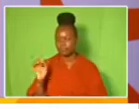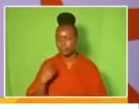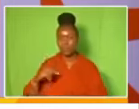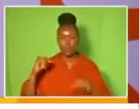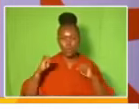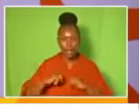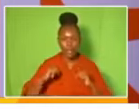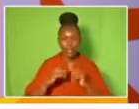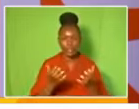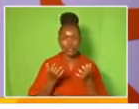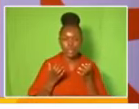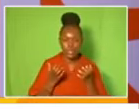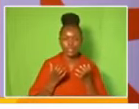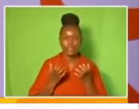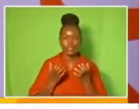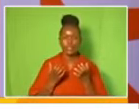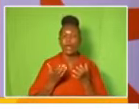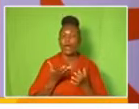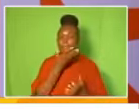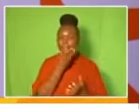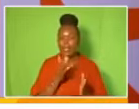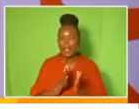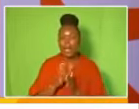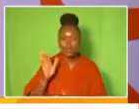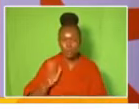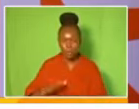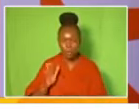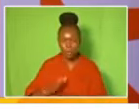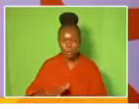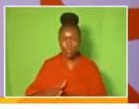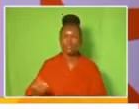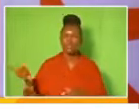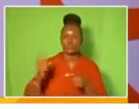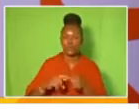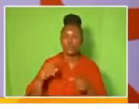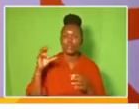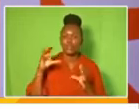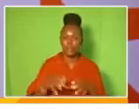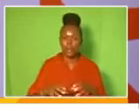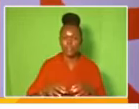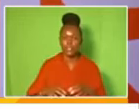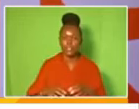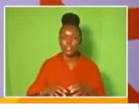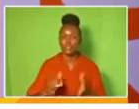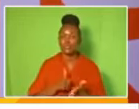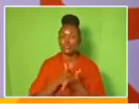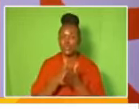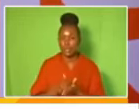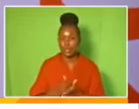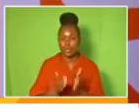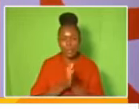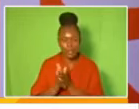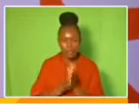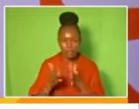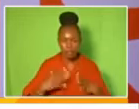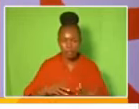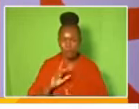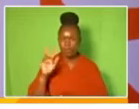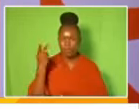band of young men and women to align the party to the shifting interests of Kenyans, with a particular